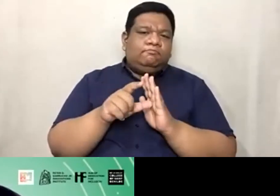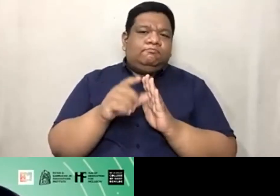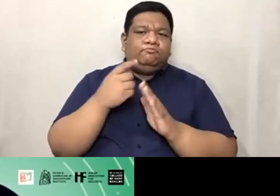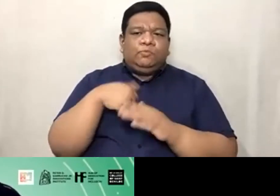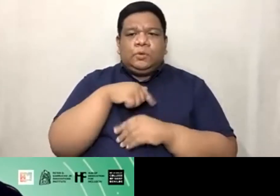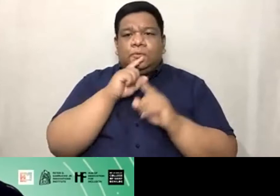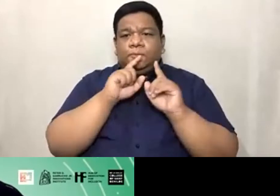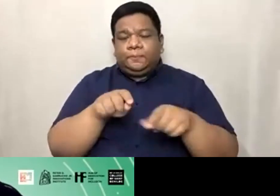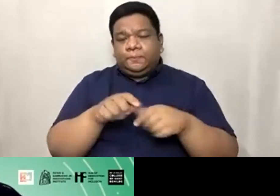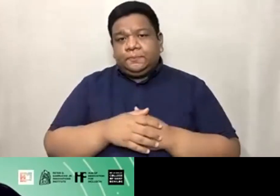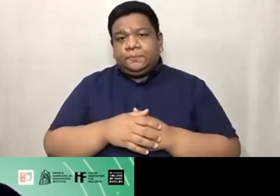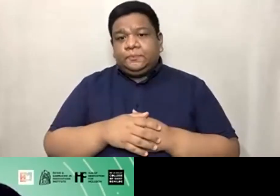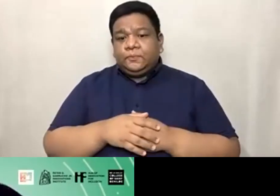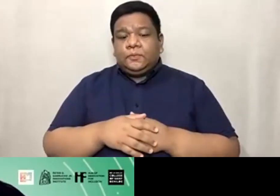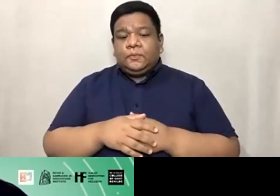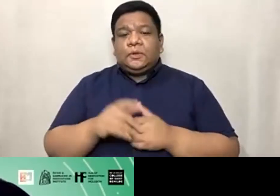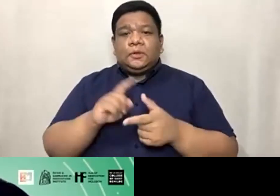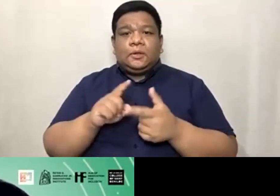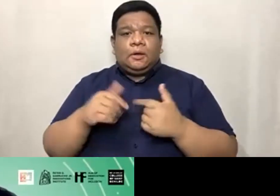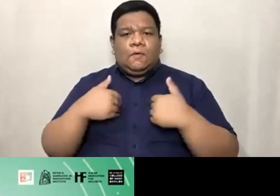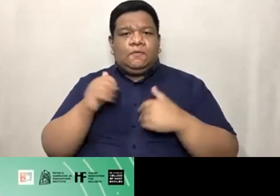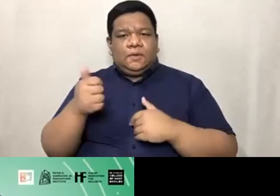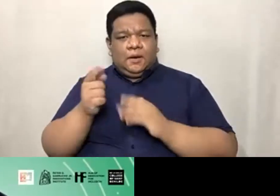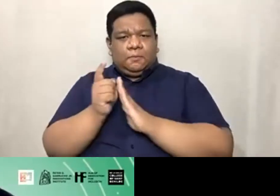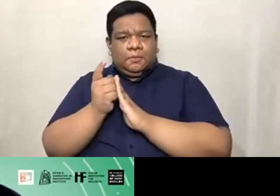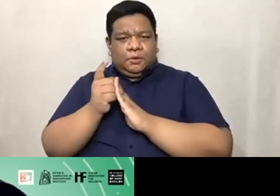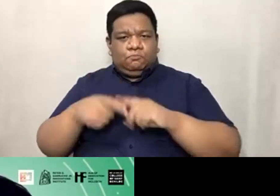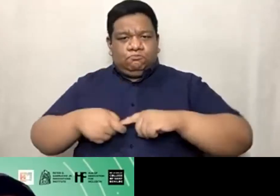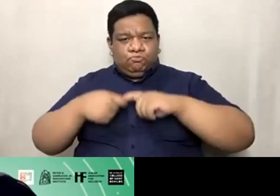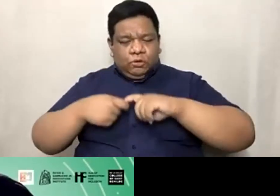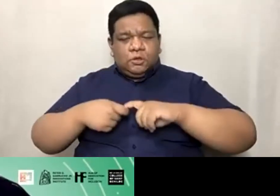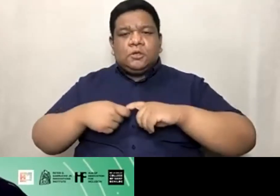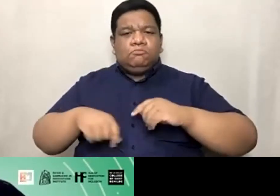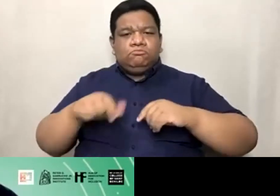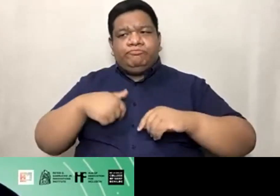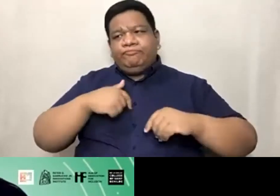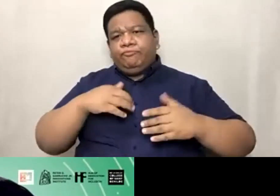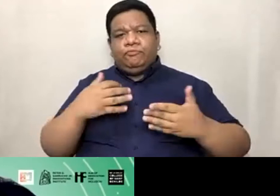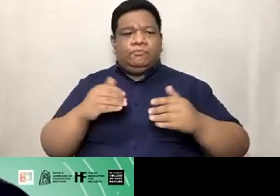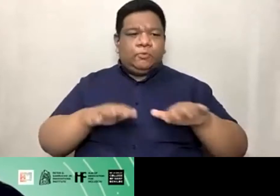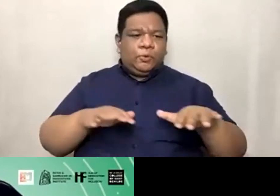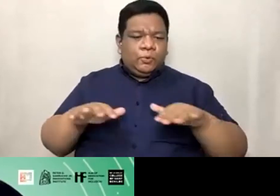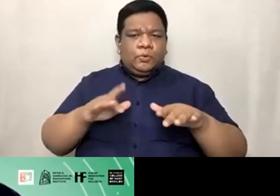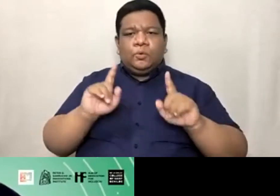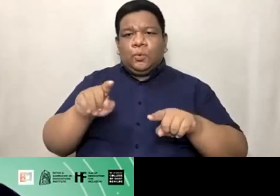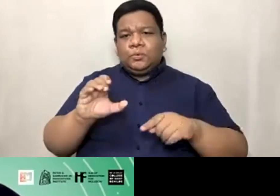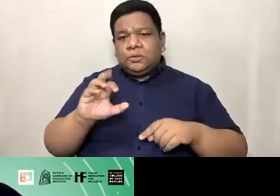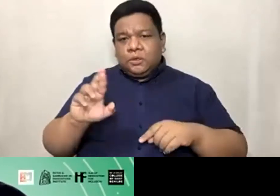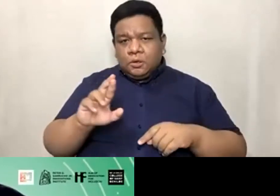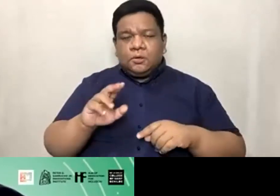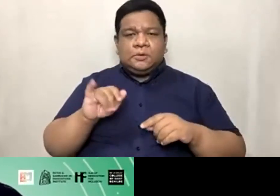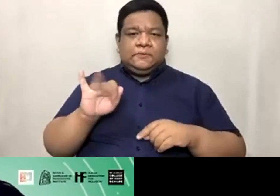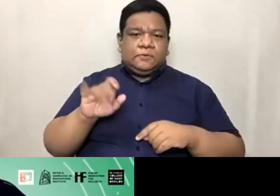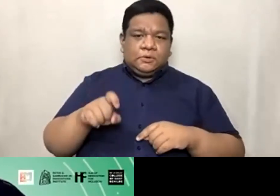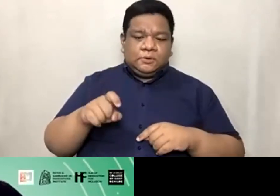finally, around midway through, we'll be having a 10-minute break. So there will be opportunity for us to refresh ourselves and maybe go to the bathroom if needed.